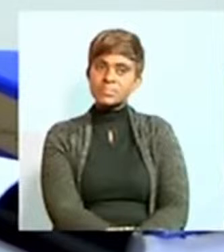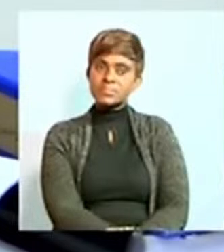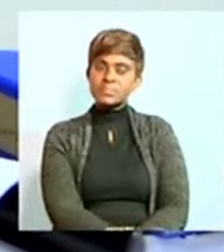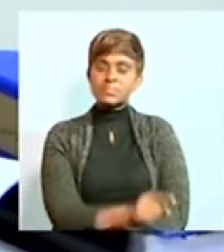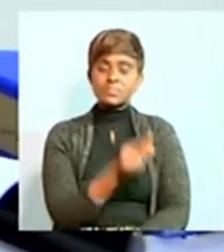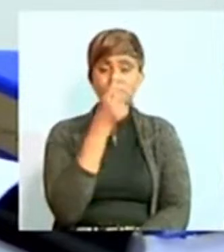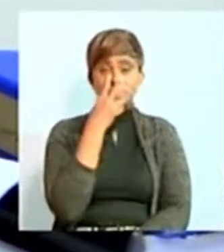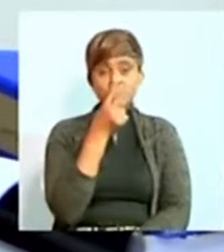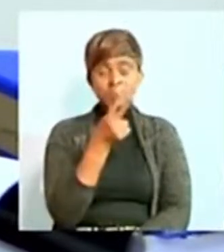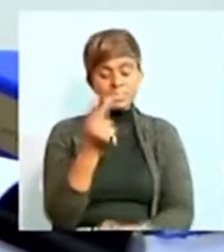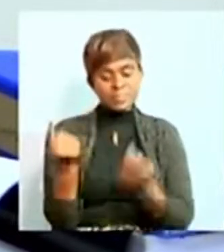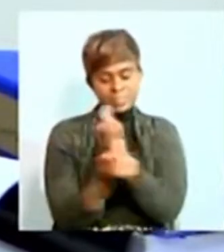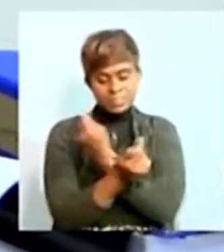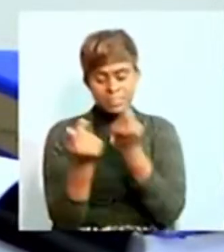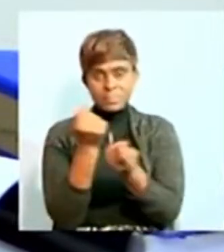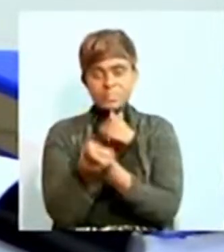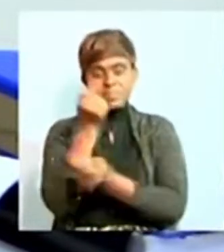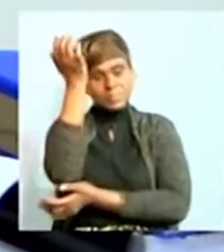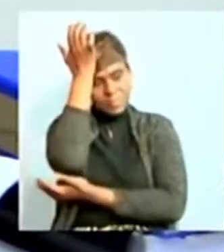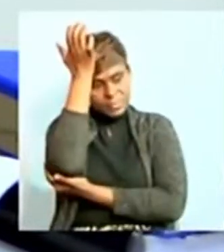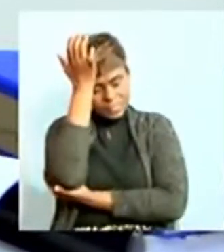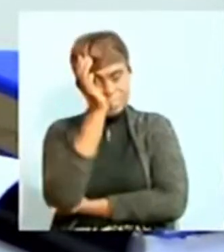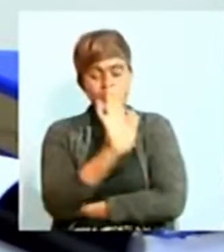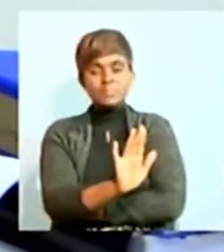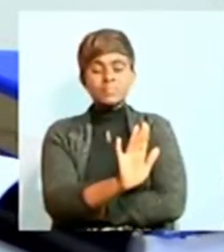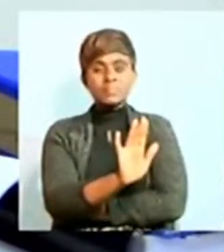You've seen the changing of dates there?